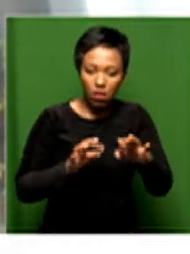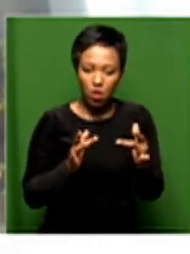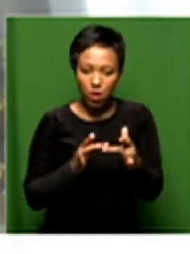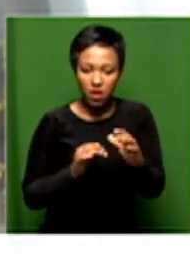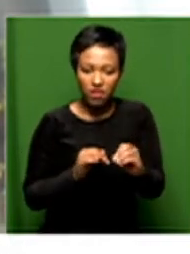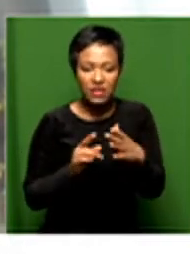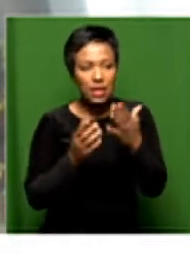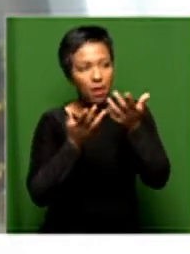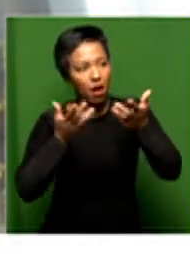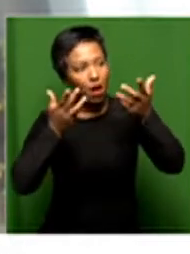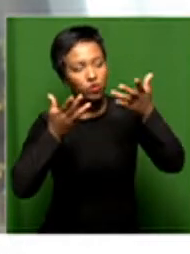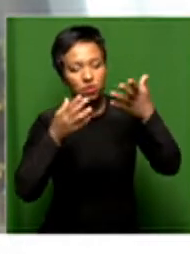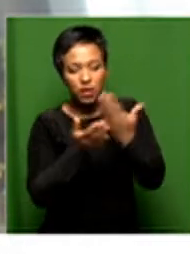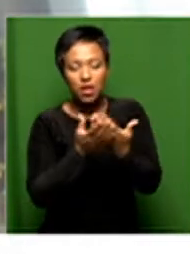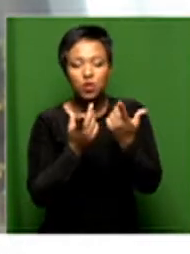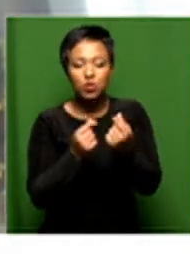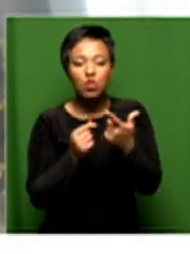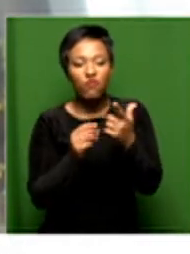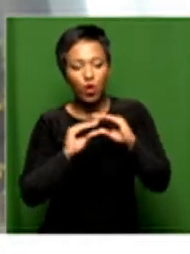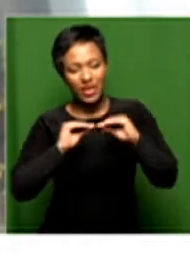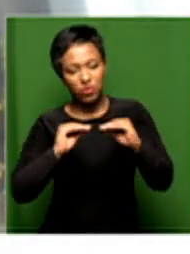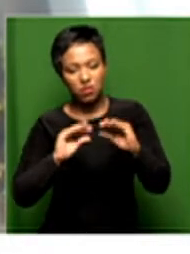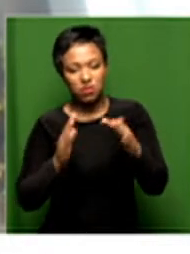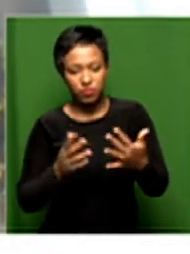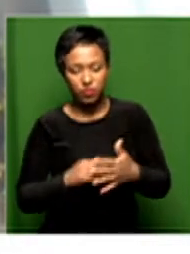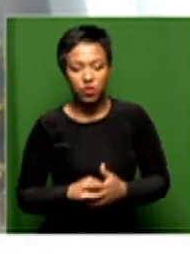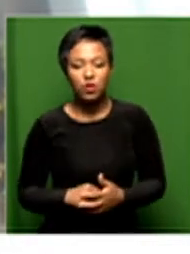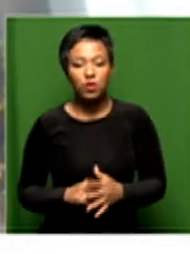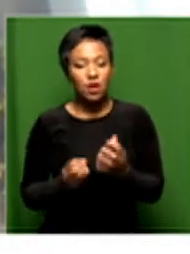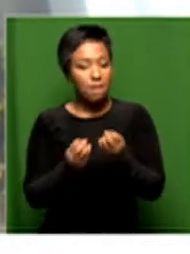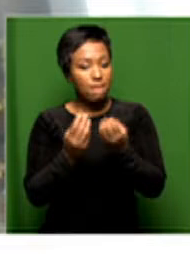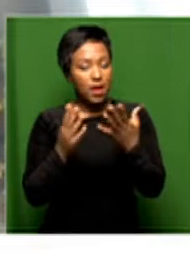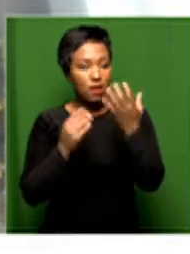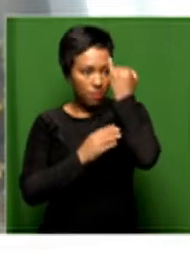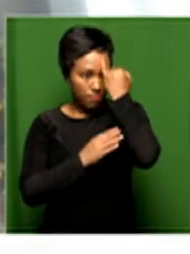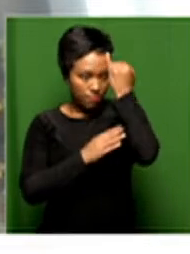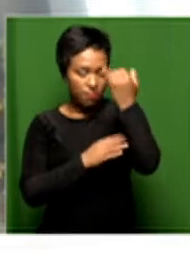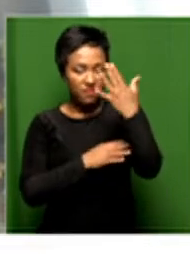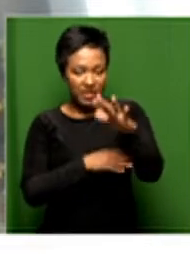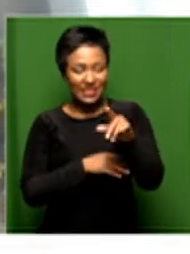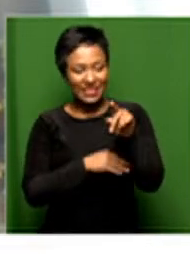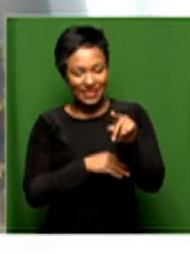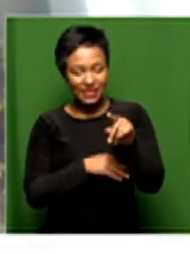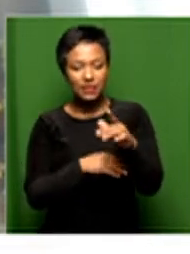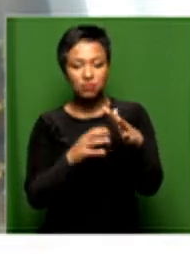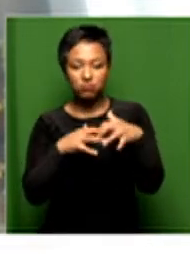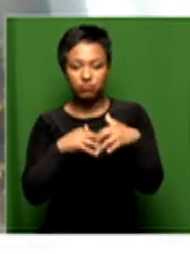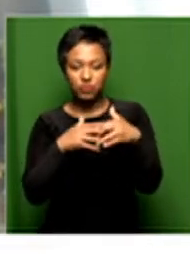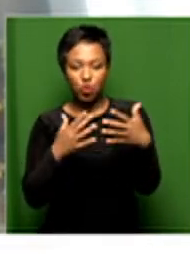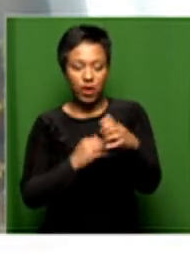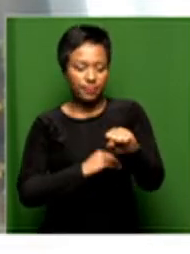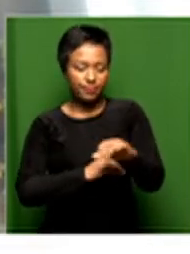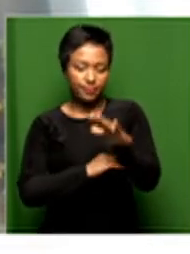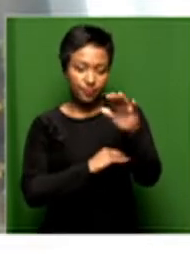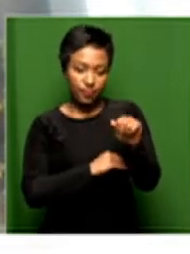and cloud, and what it can do in the realm of education. A lot of this initiative was also based in Africa.